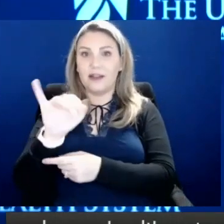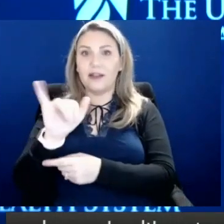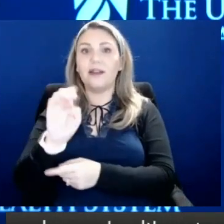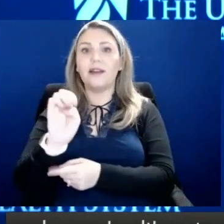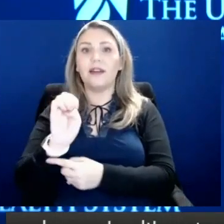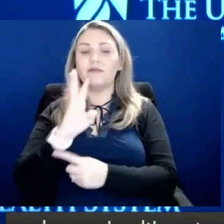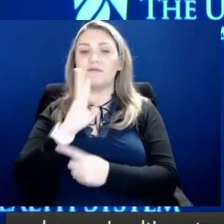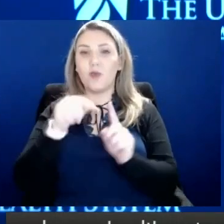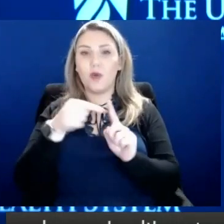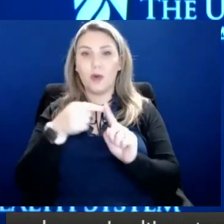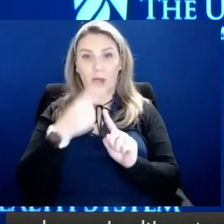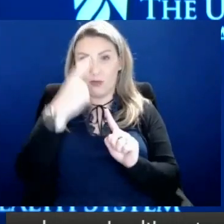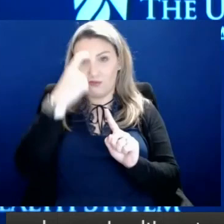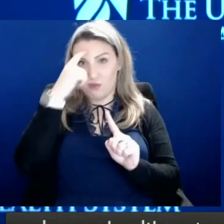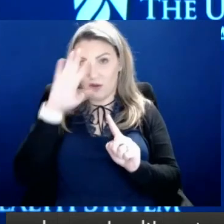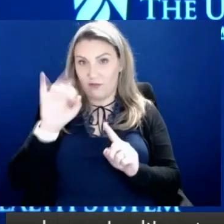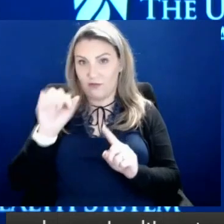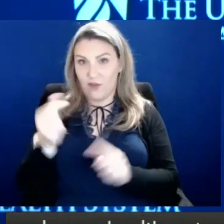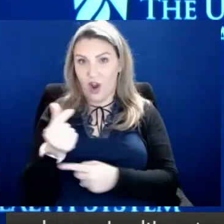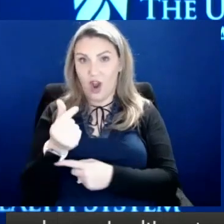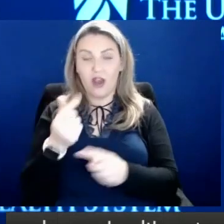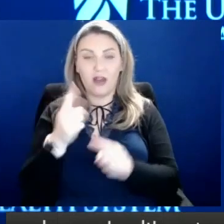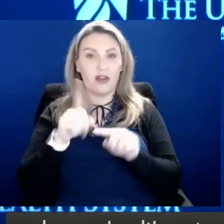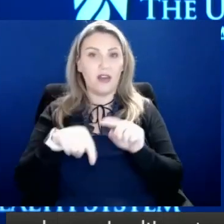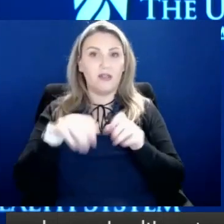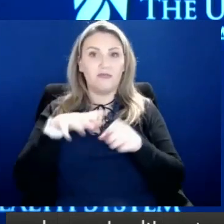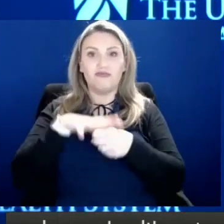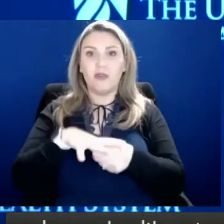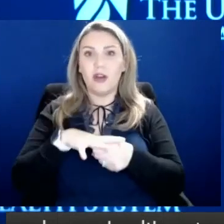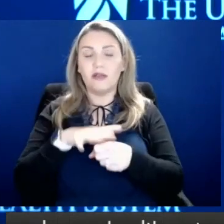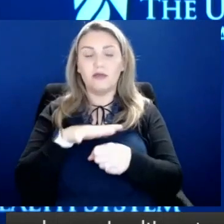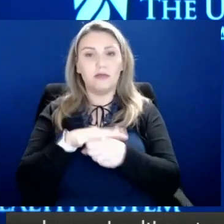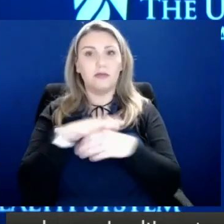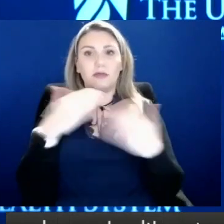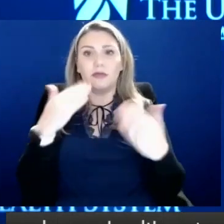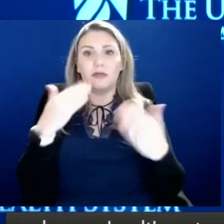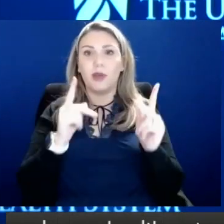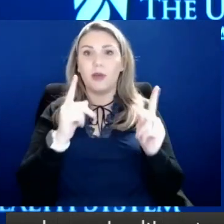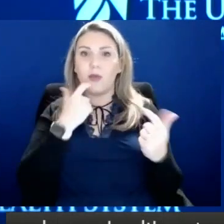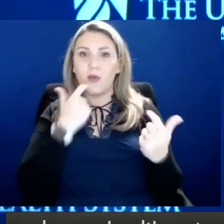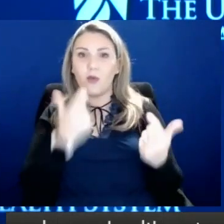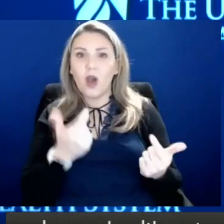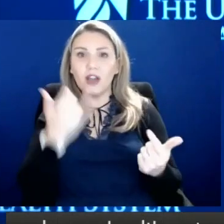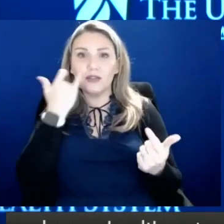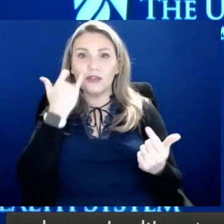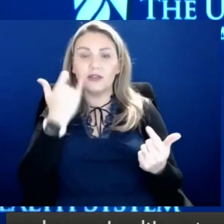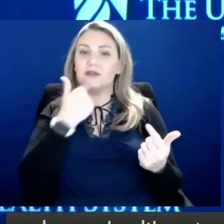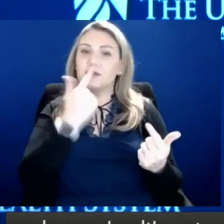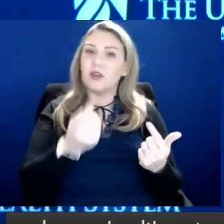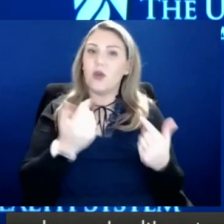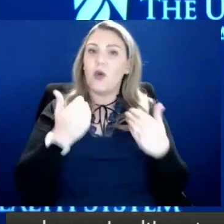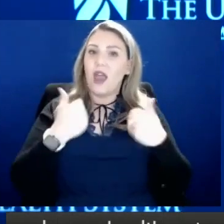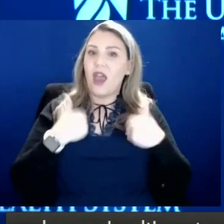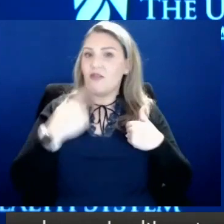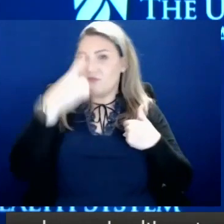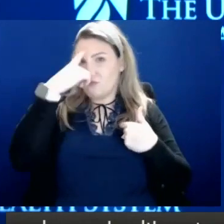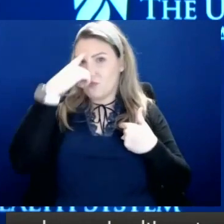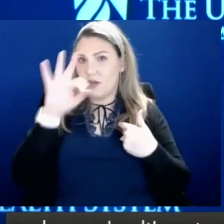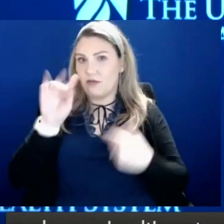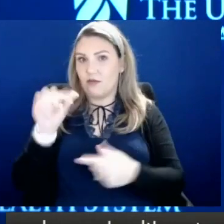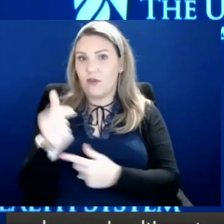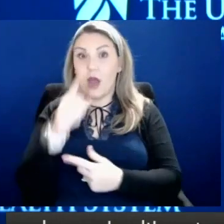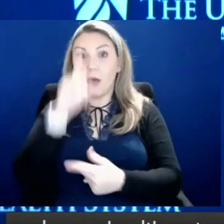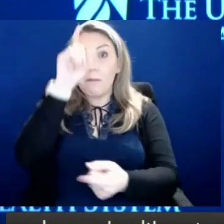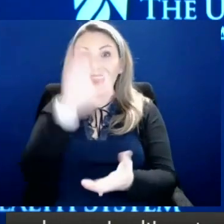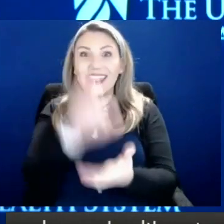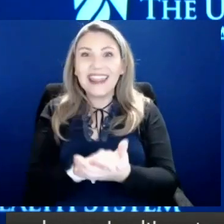I cannot stress enough to people watching, if someone tells you they have brain fog, believe them and